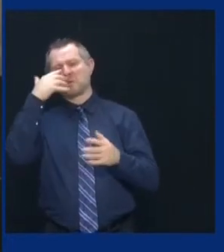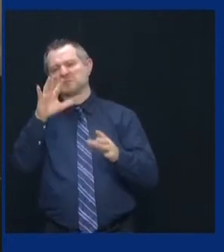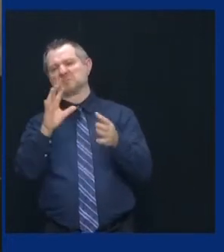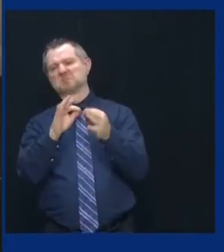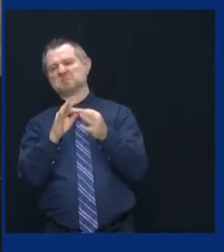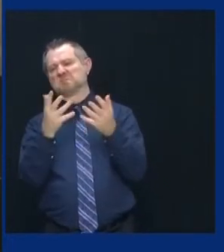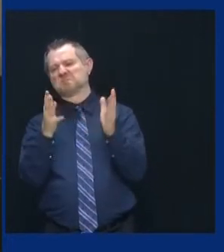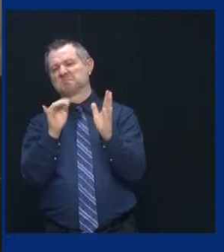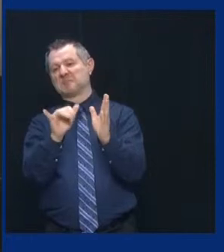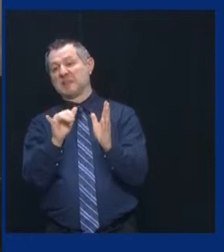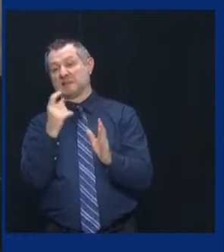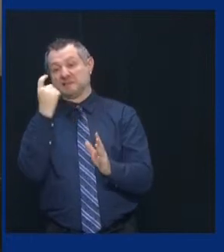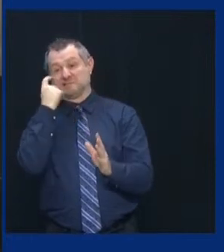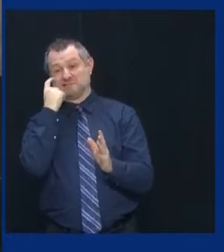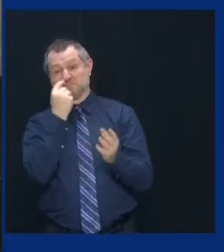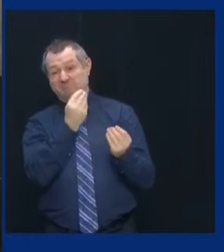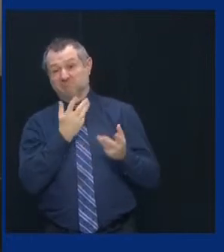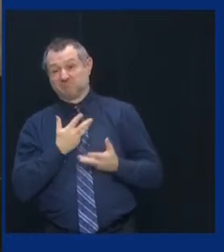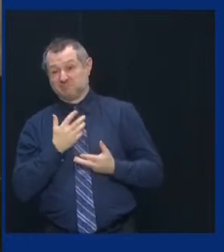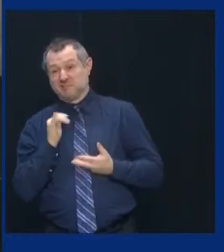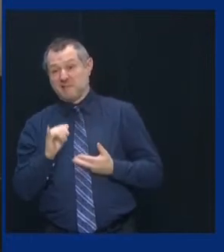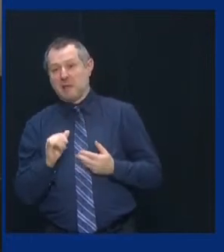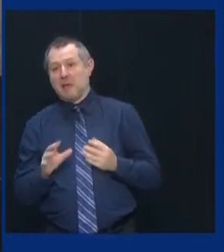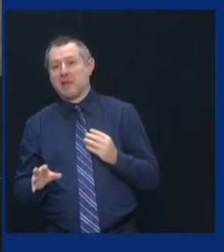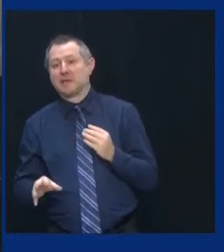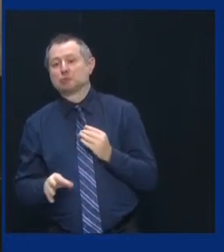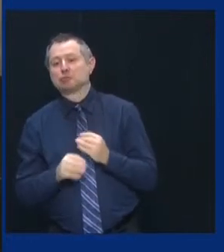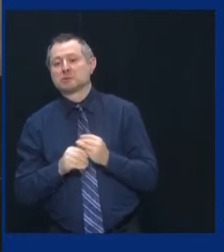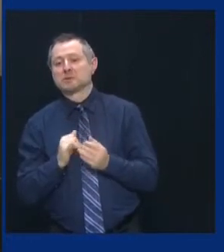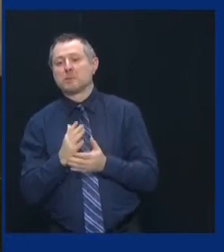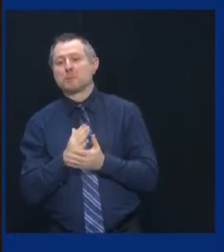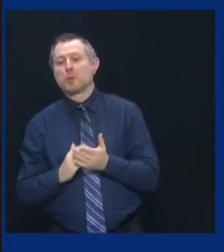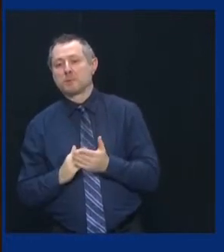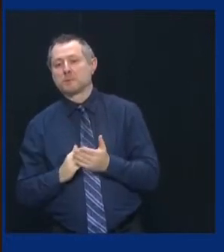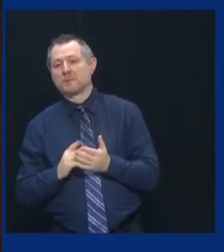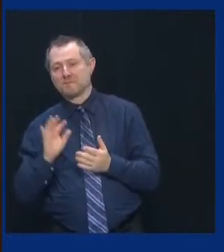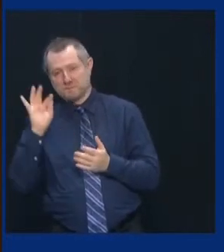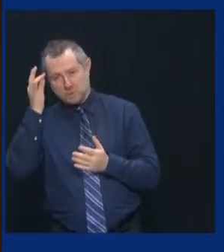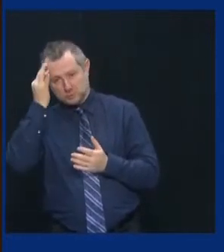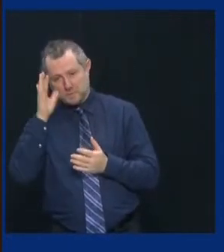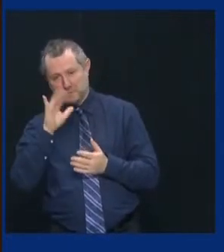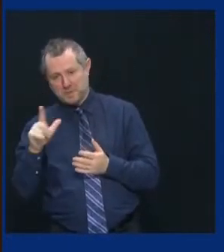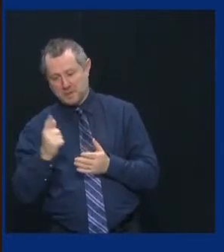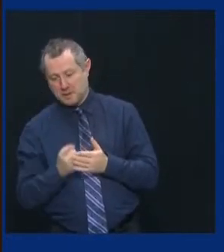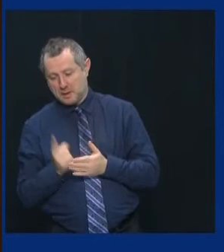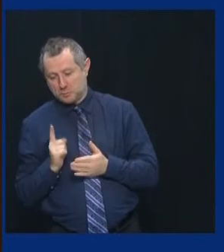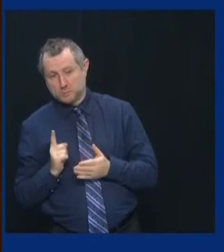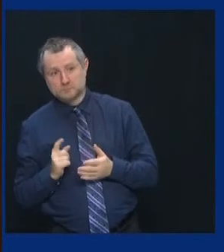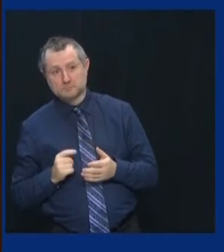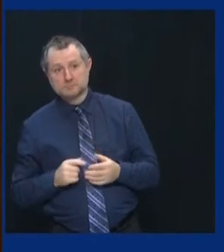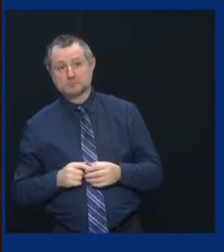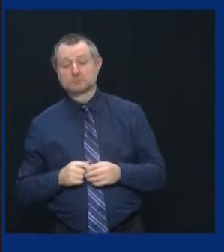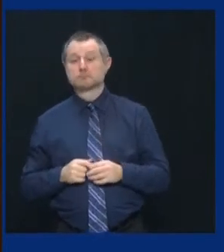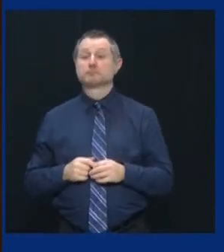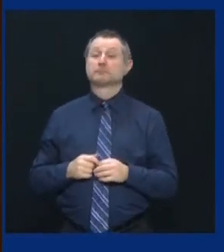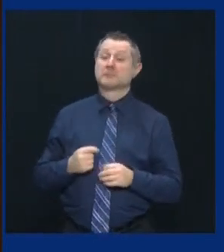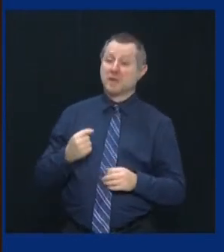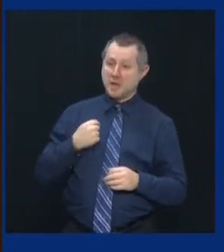we just found out about this addition to the federal bill last week. We will